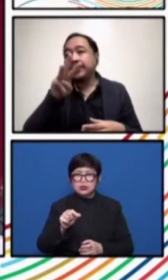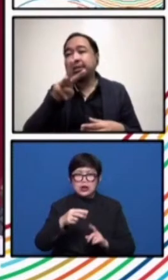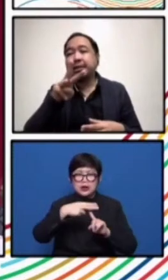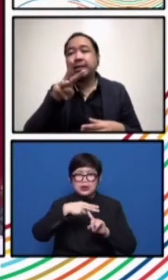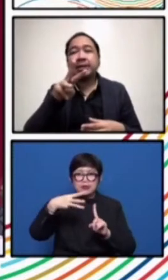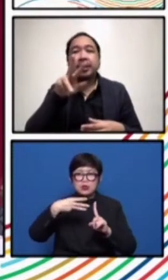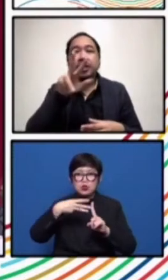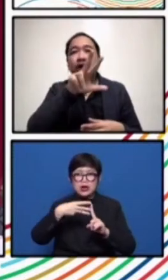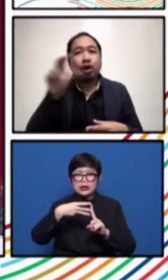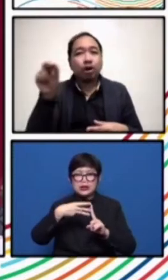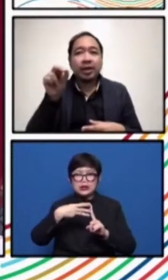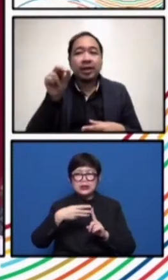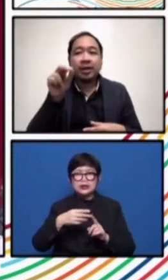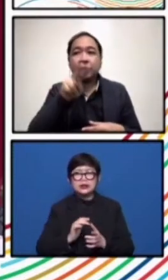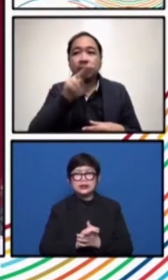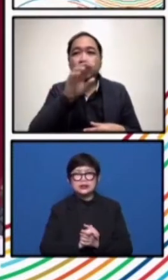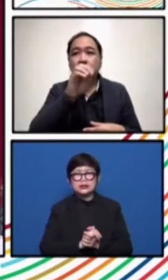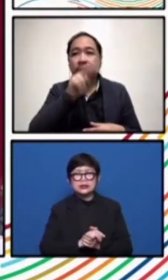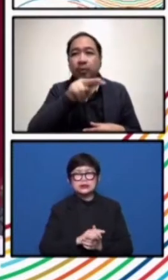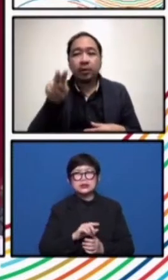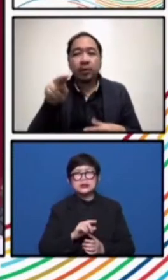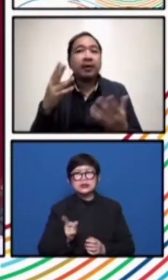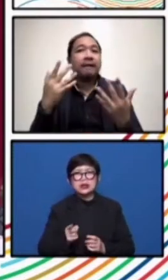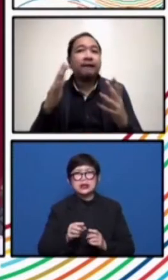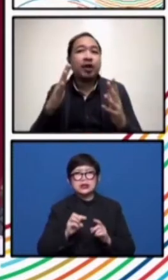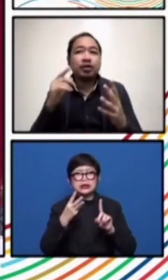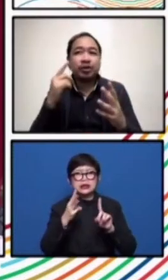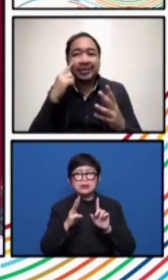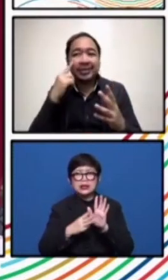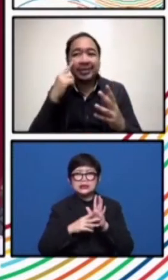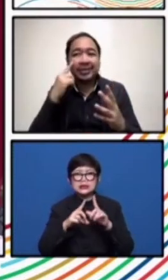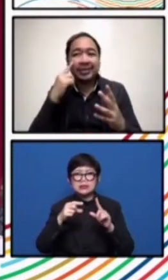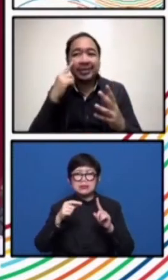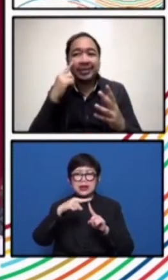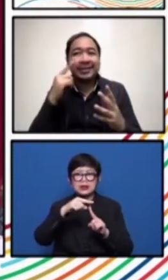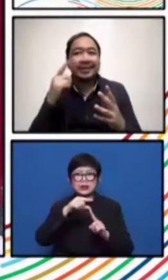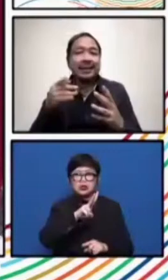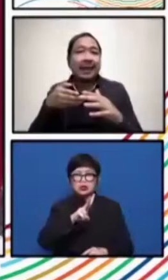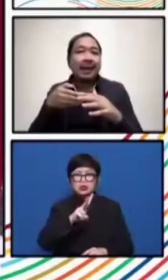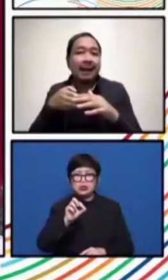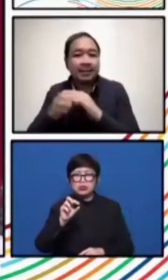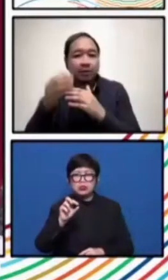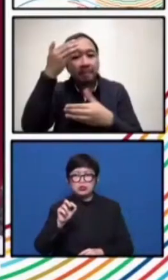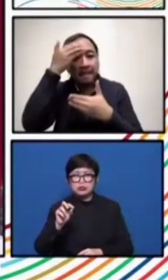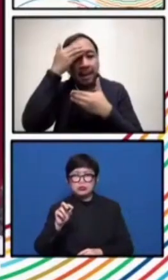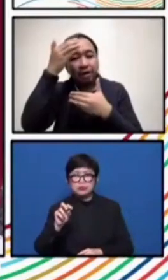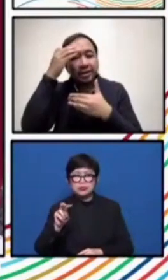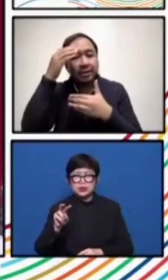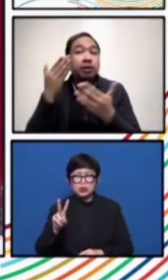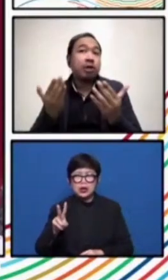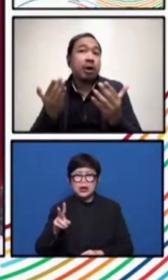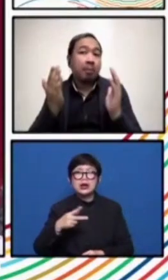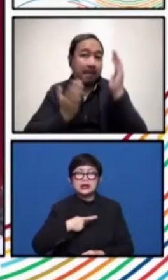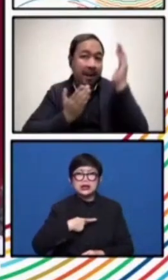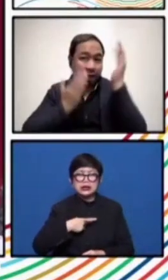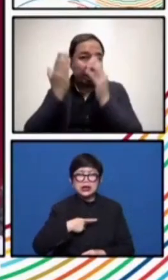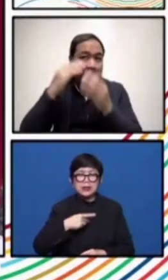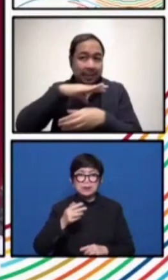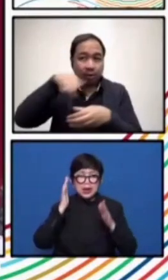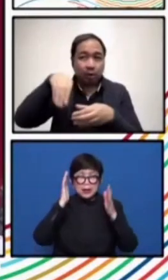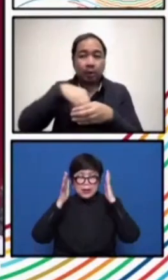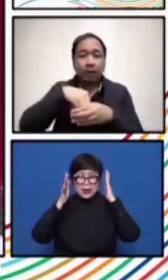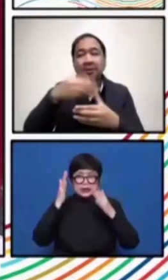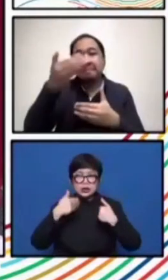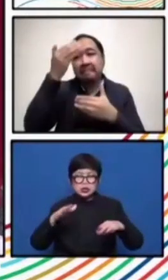we deposited the deed form accession to the Market Street so Malaysia now is a member of the Maracas City